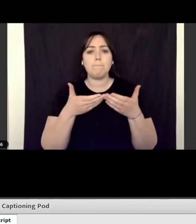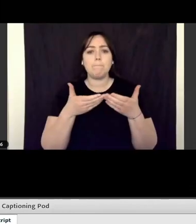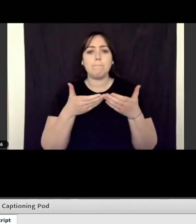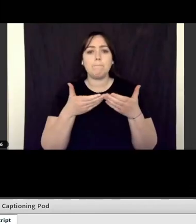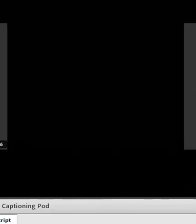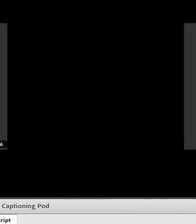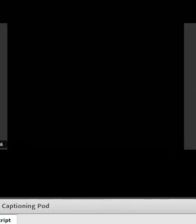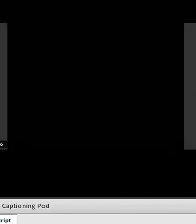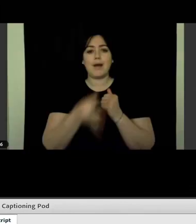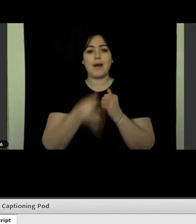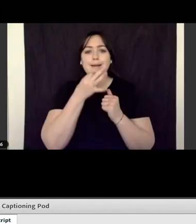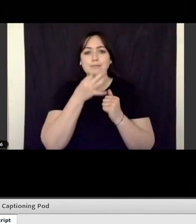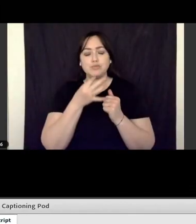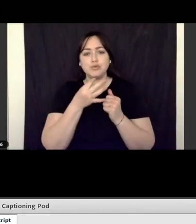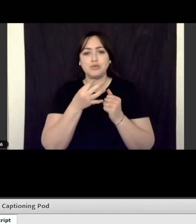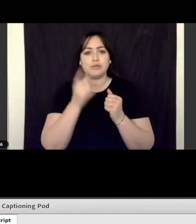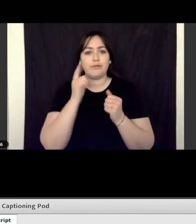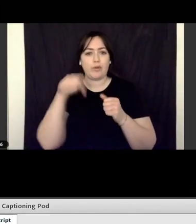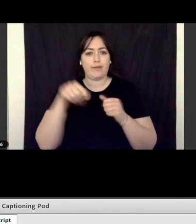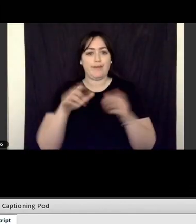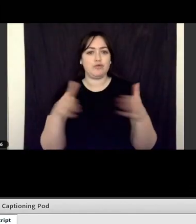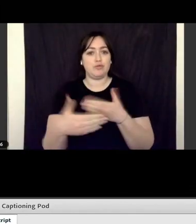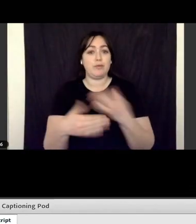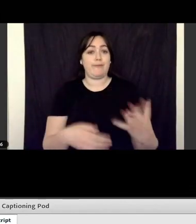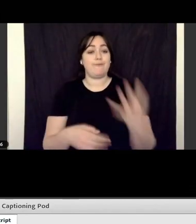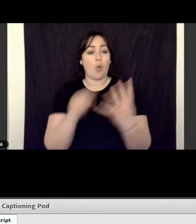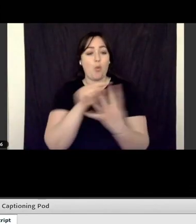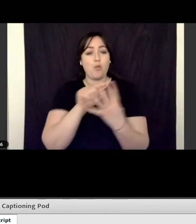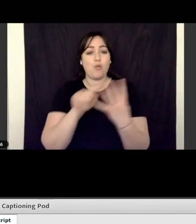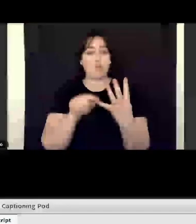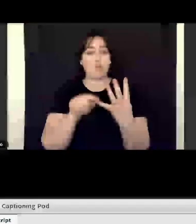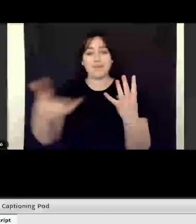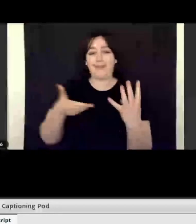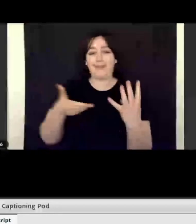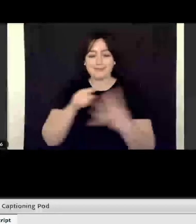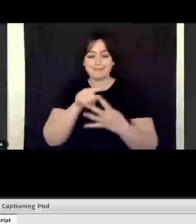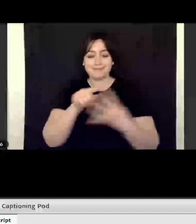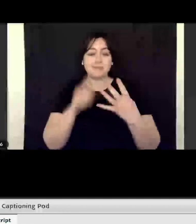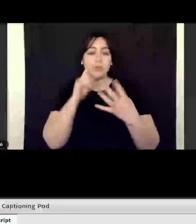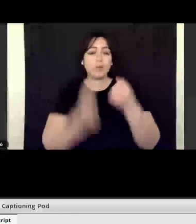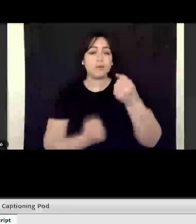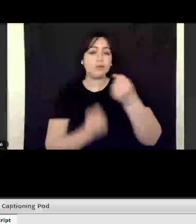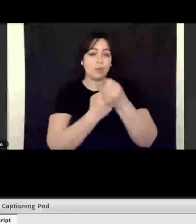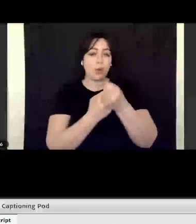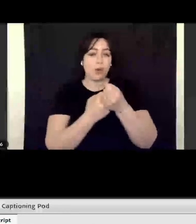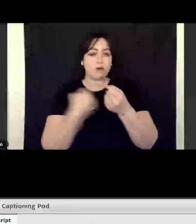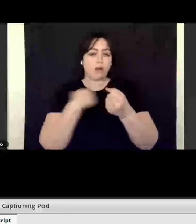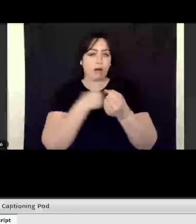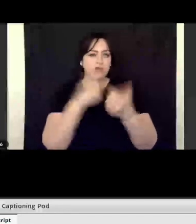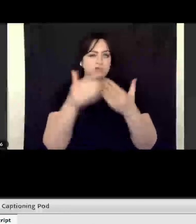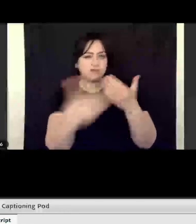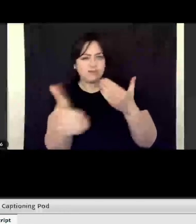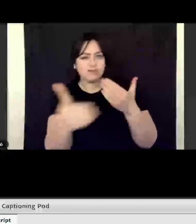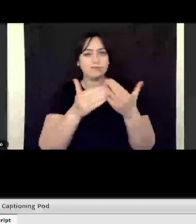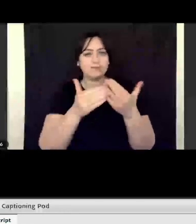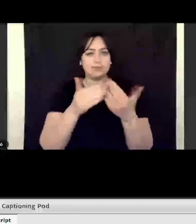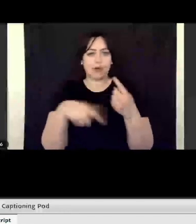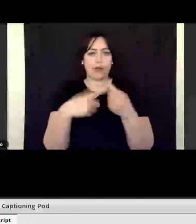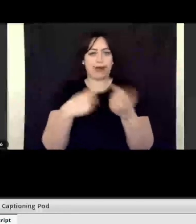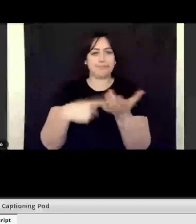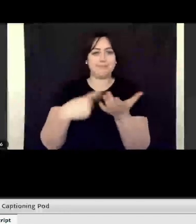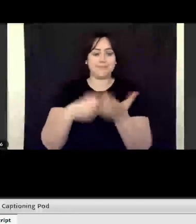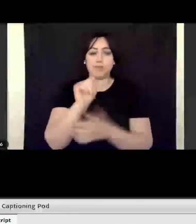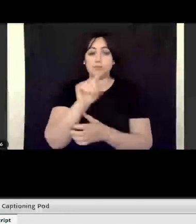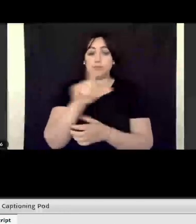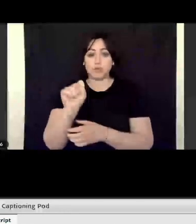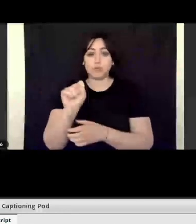four invited guests who are going to be supporting us as we discuss the tools that we use when